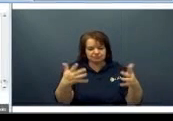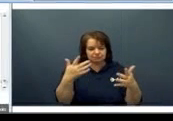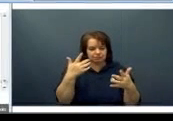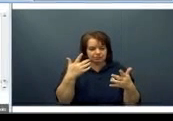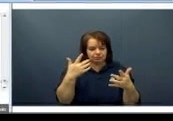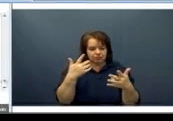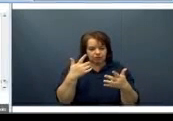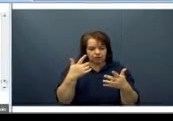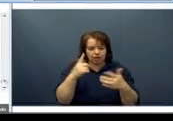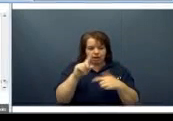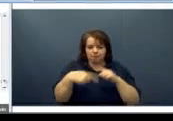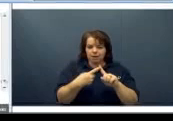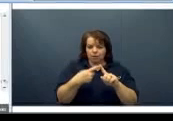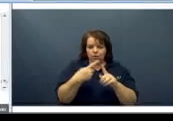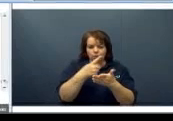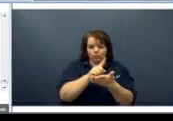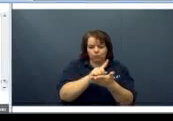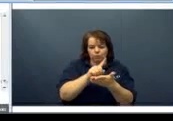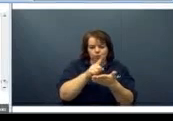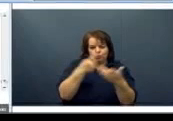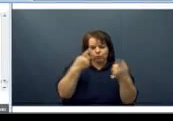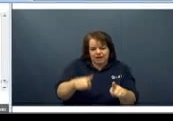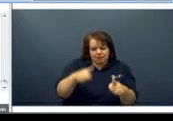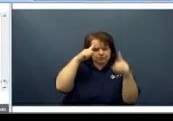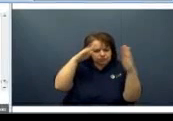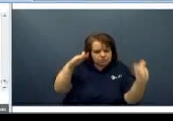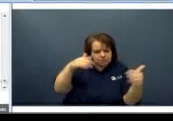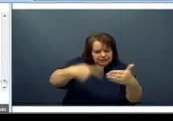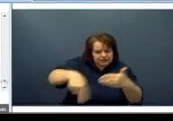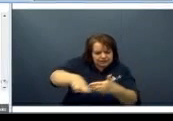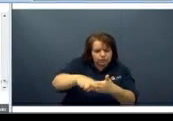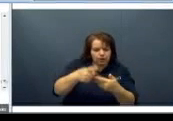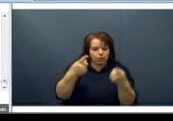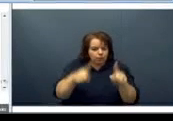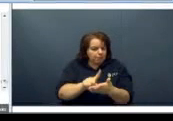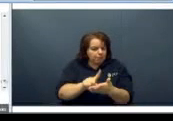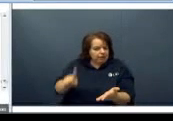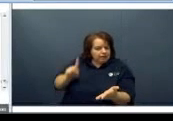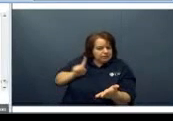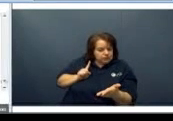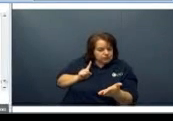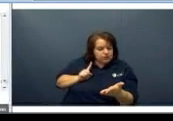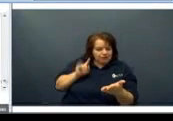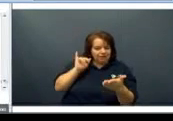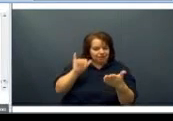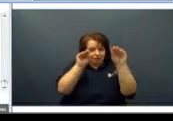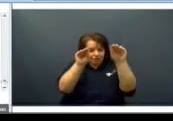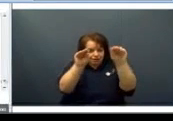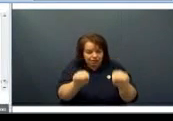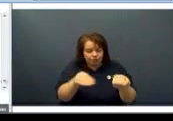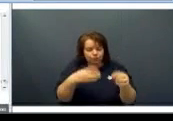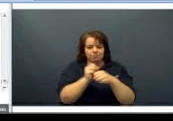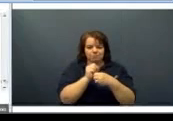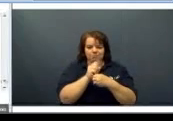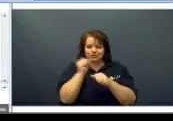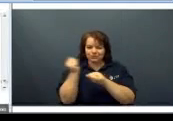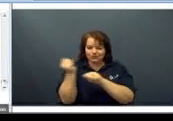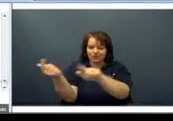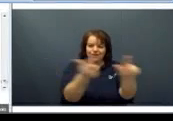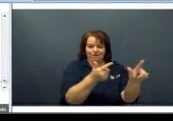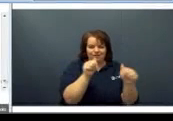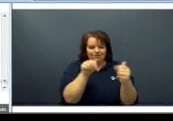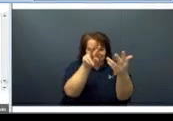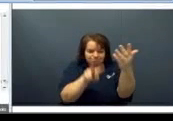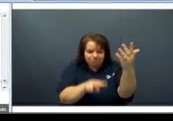or whatever that you see about what the week ahead is or what happened last week or all those type of